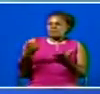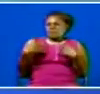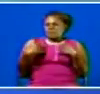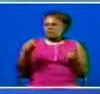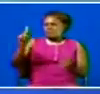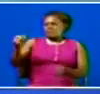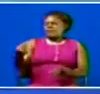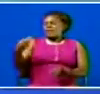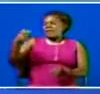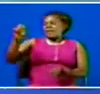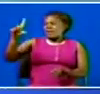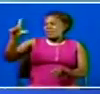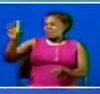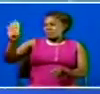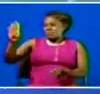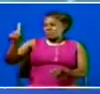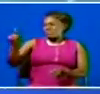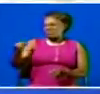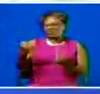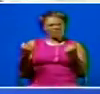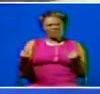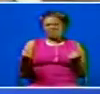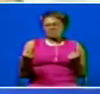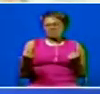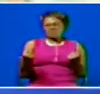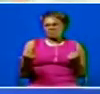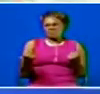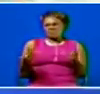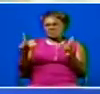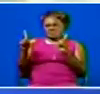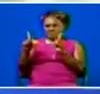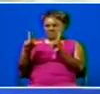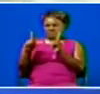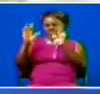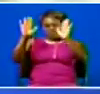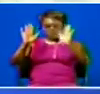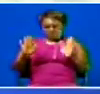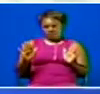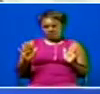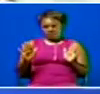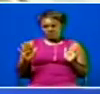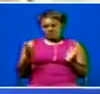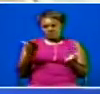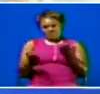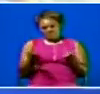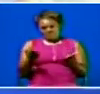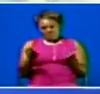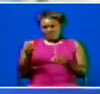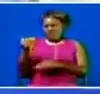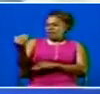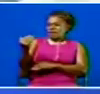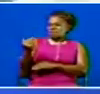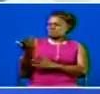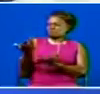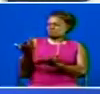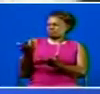1,000, unapata kuwa ni ngumu. The certification are necessary. Maybe what we should ask, should